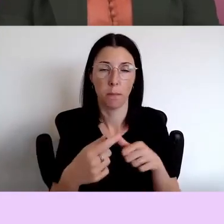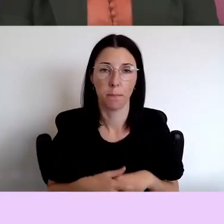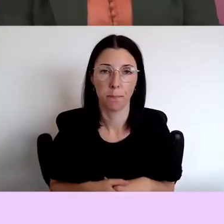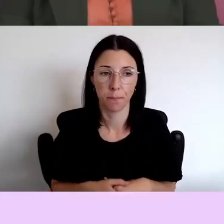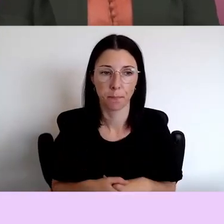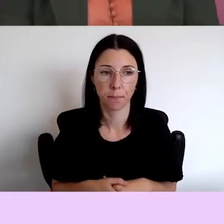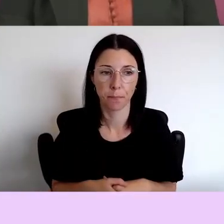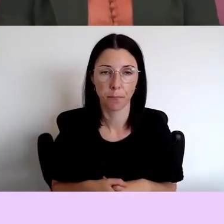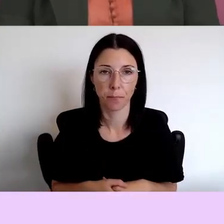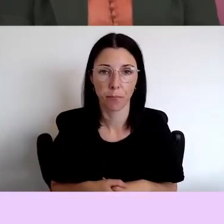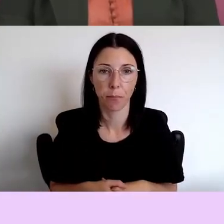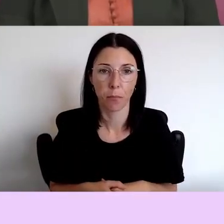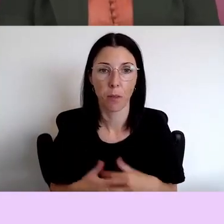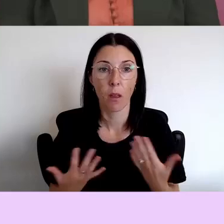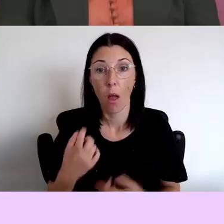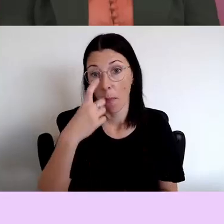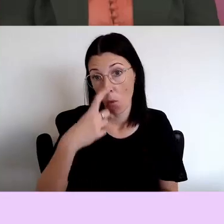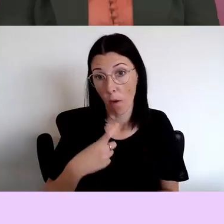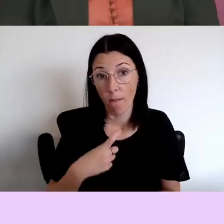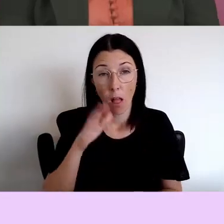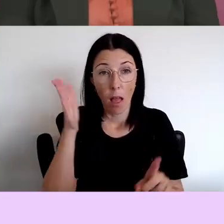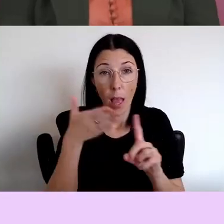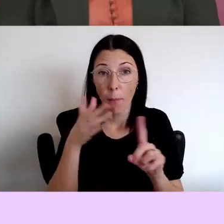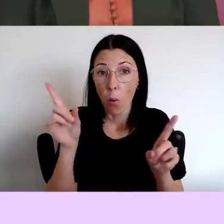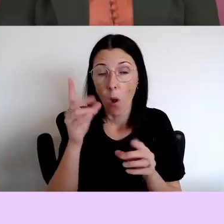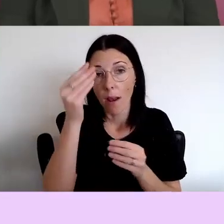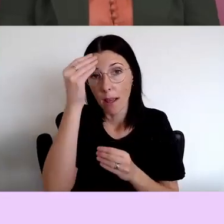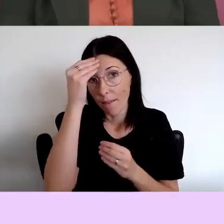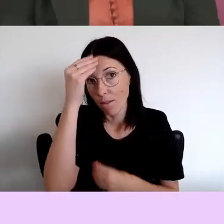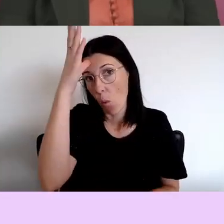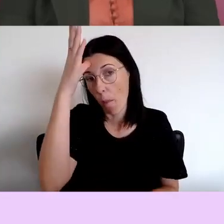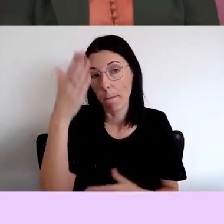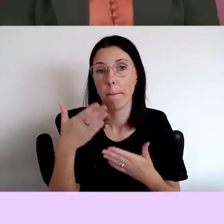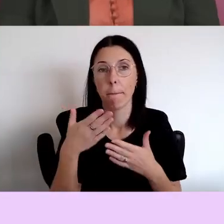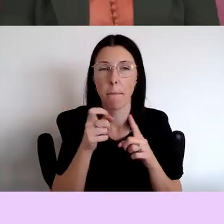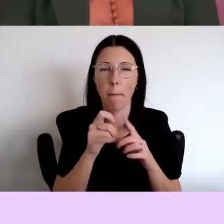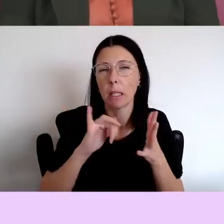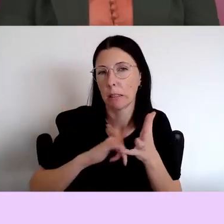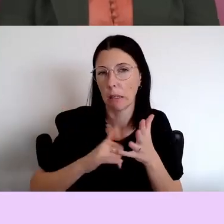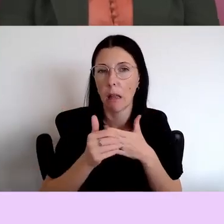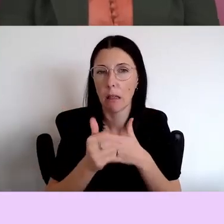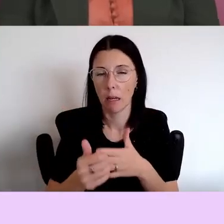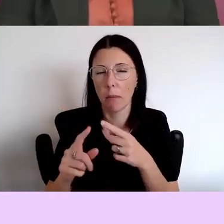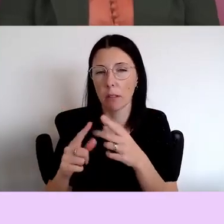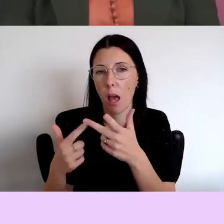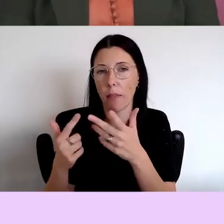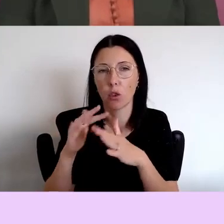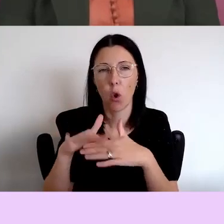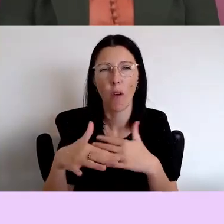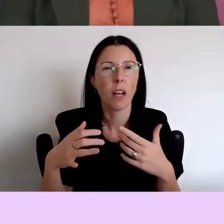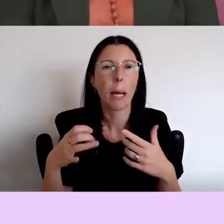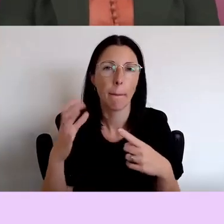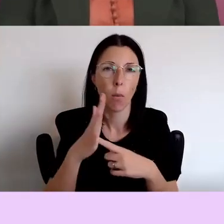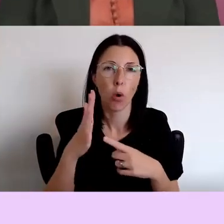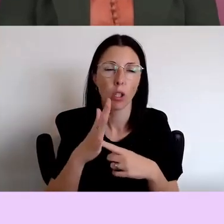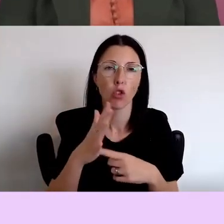The profiles aim to inform public sector leaders and others about key corruption risks and the underlying